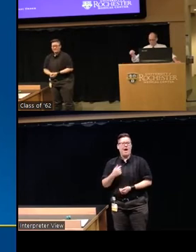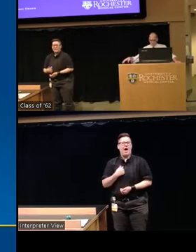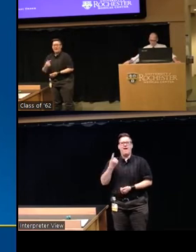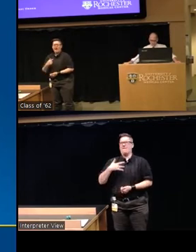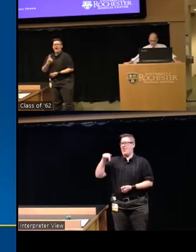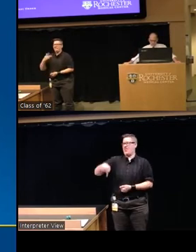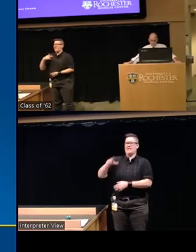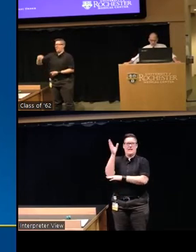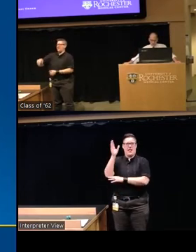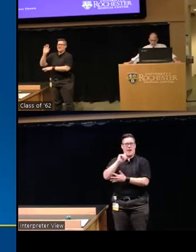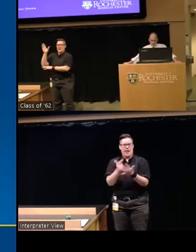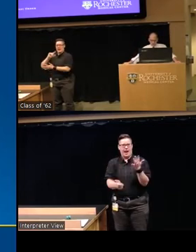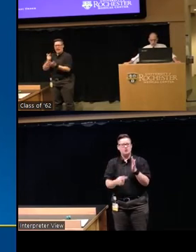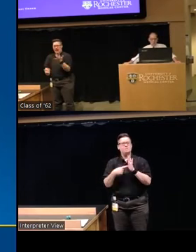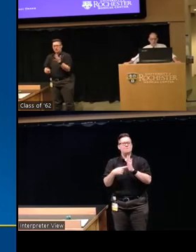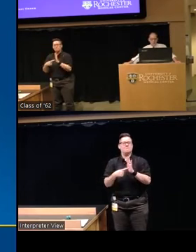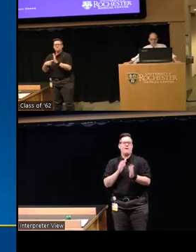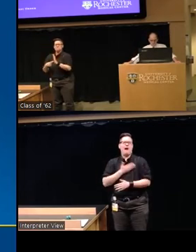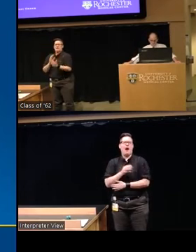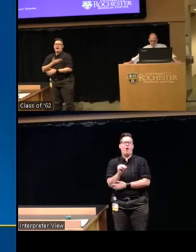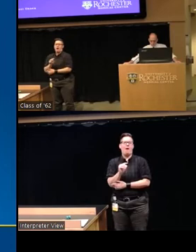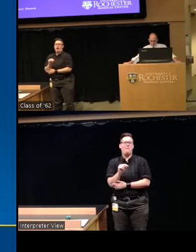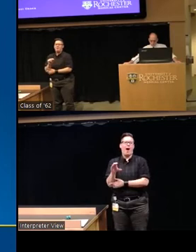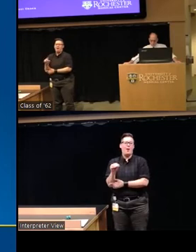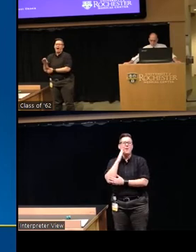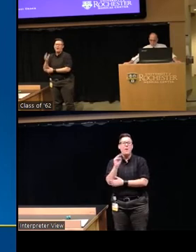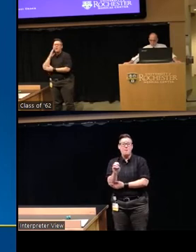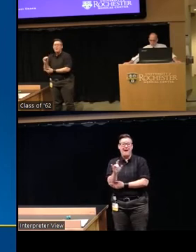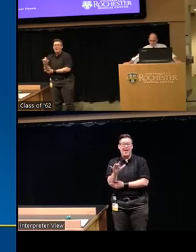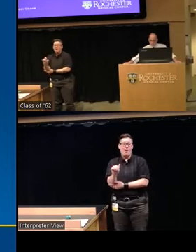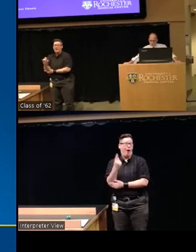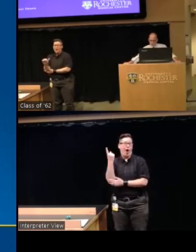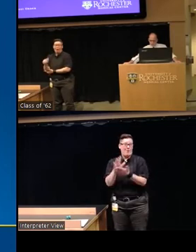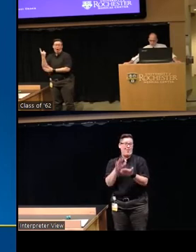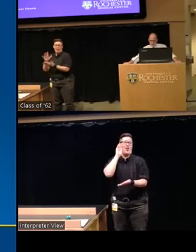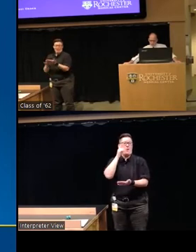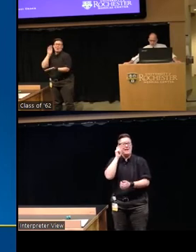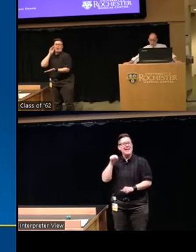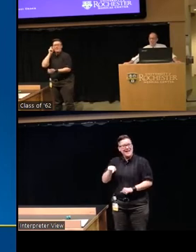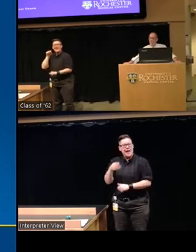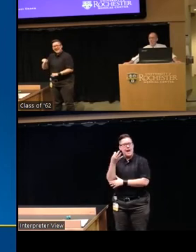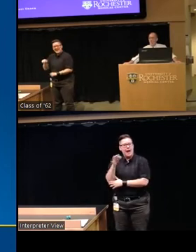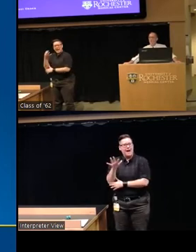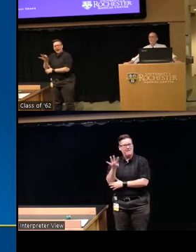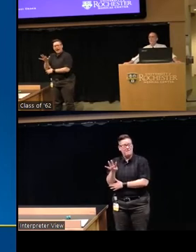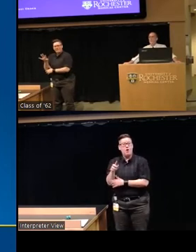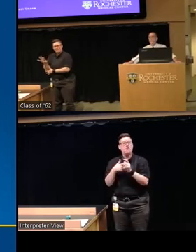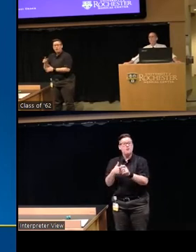this lectureship kind of an example of our motto, Meliora, given that Bannister's 1954 time